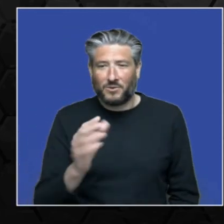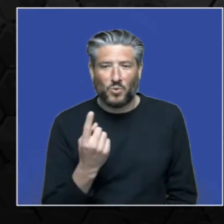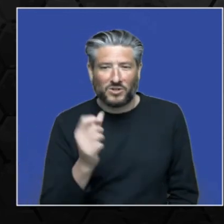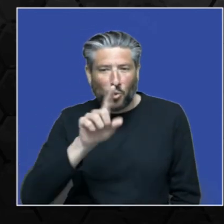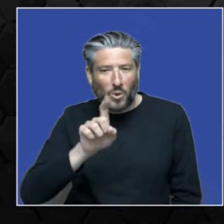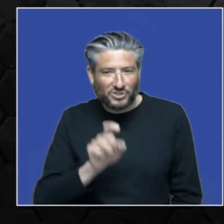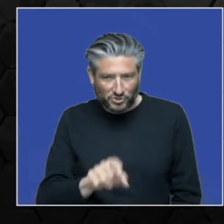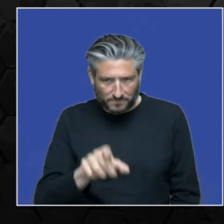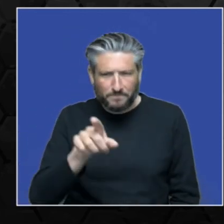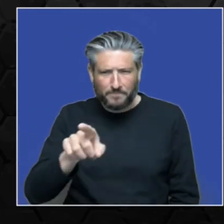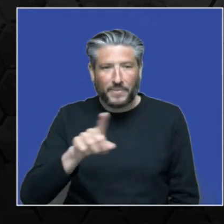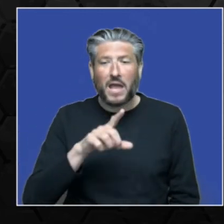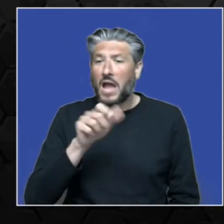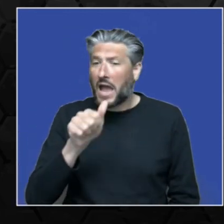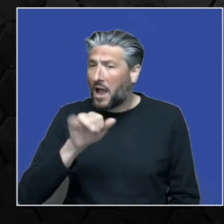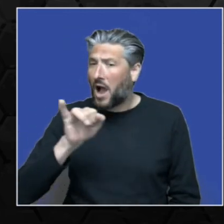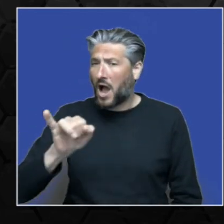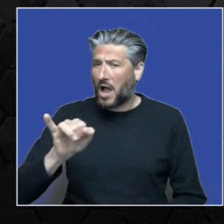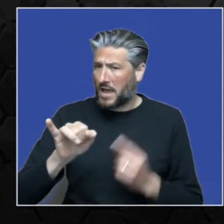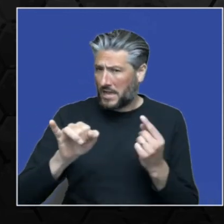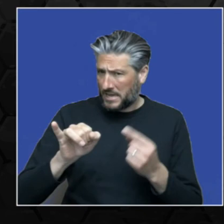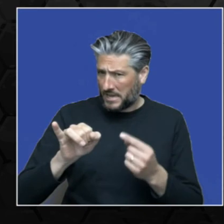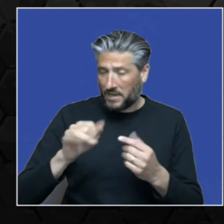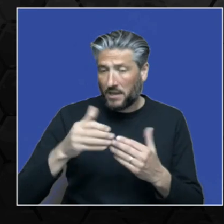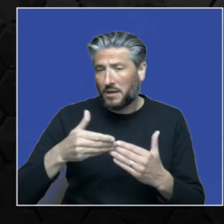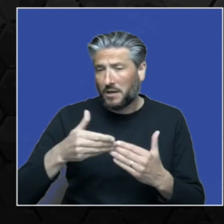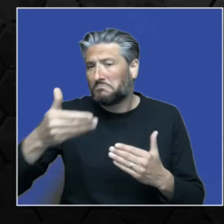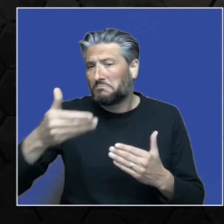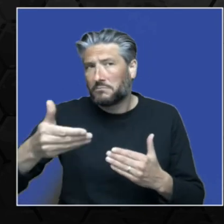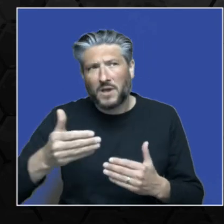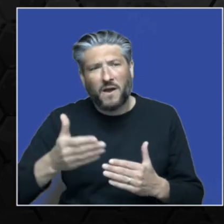is heading into the future?